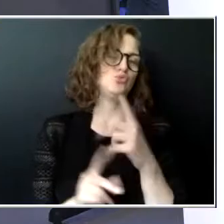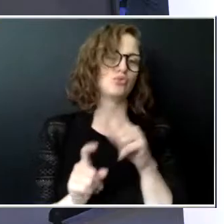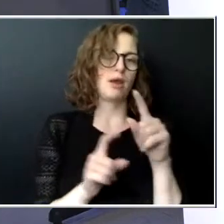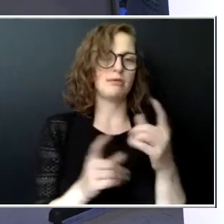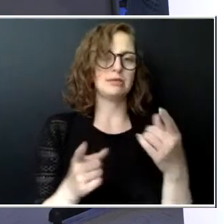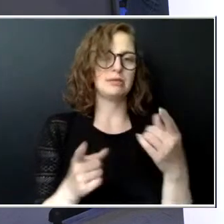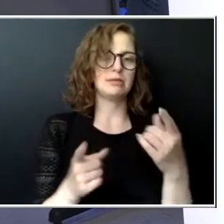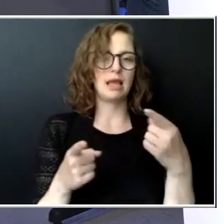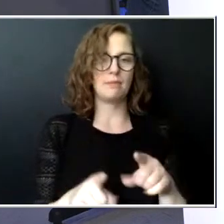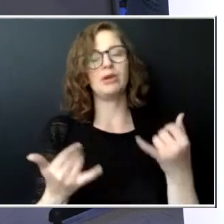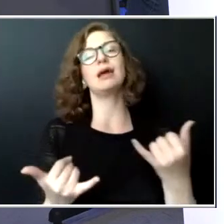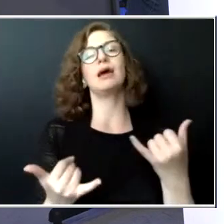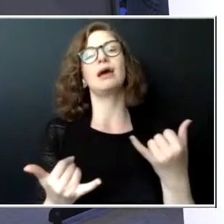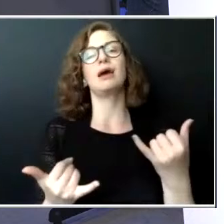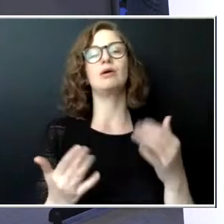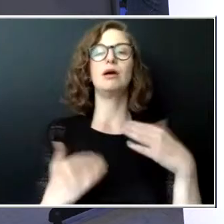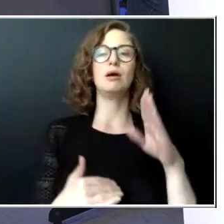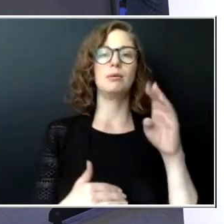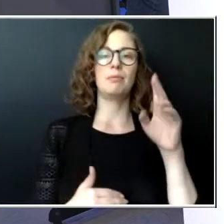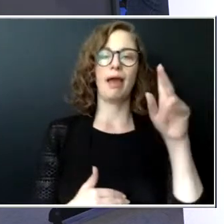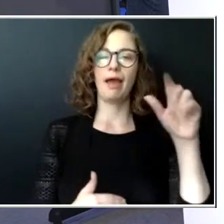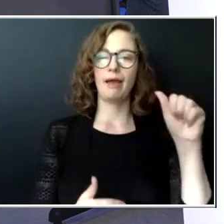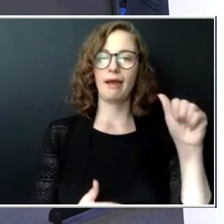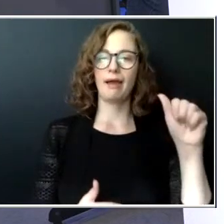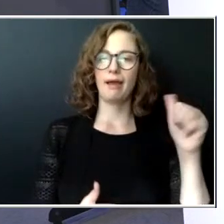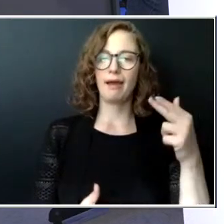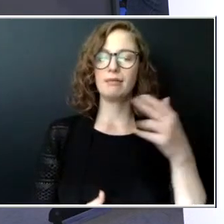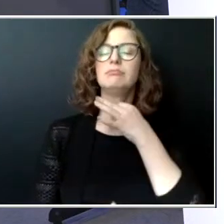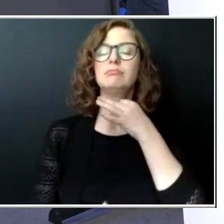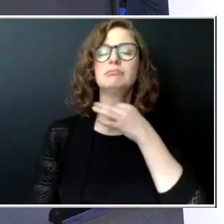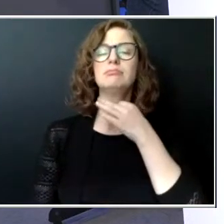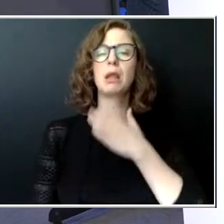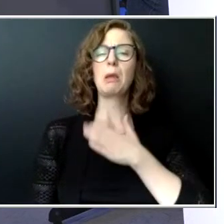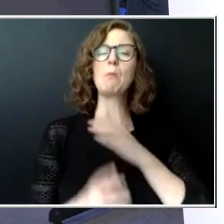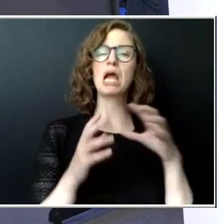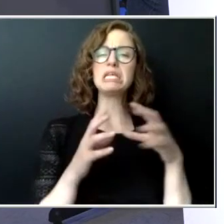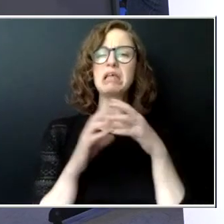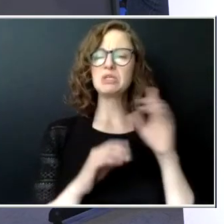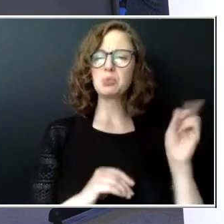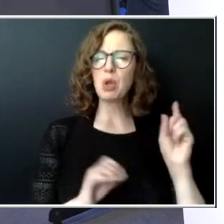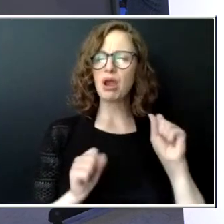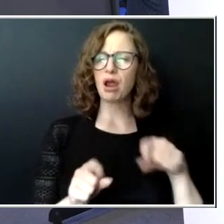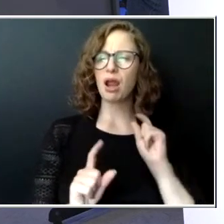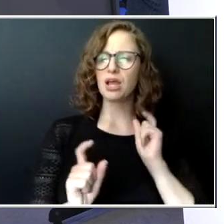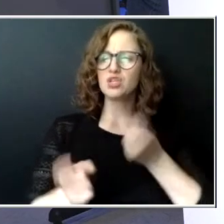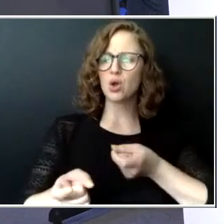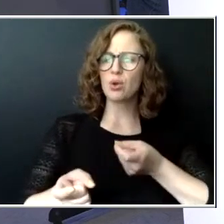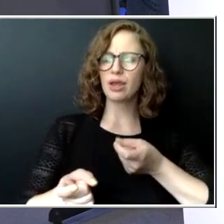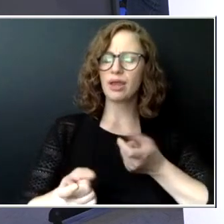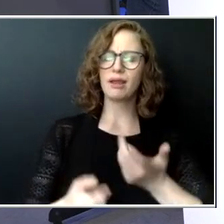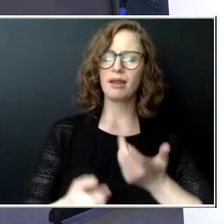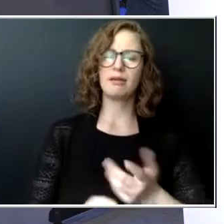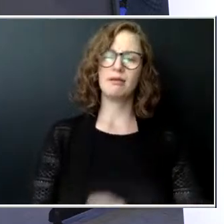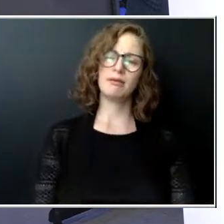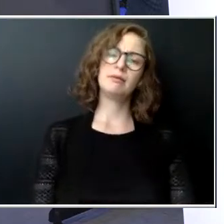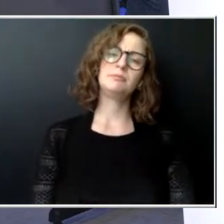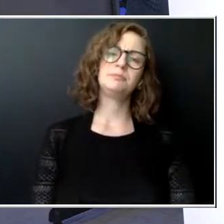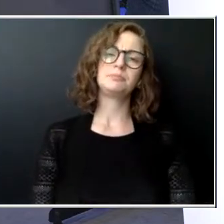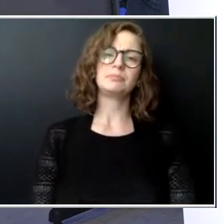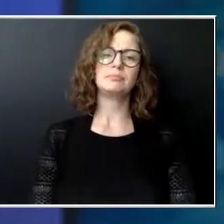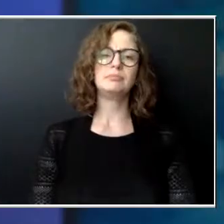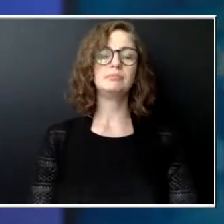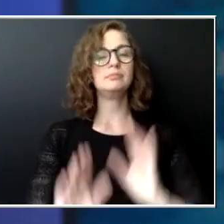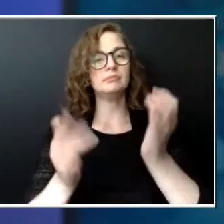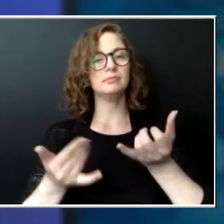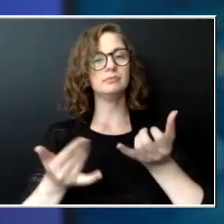can I donate my cells? We donate blood, we do all sorts of things. Where do you go to donate these cells to be put on the shelf? So right now, those